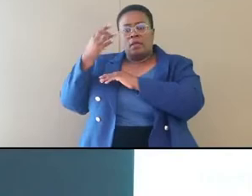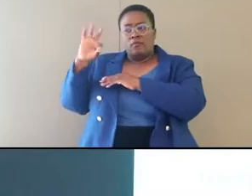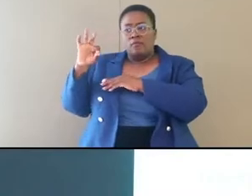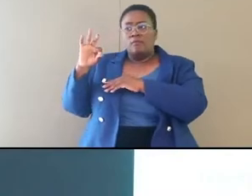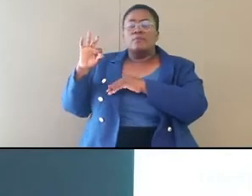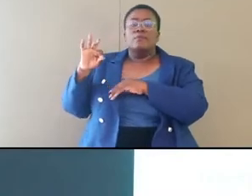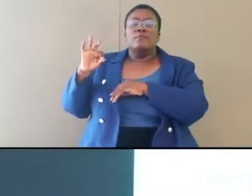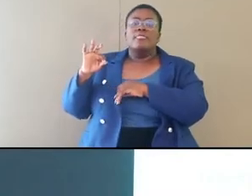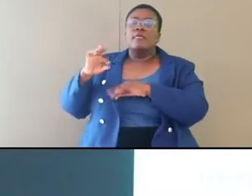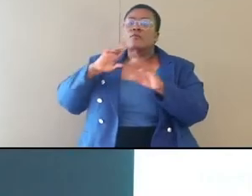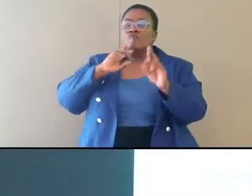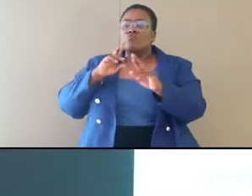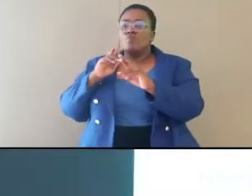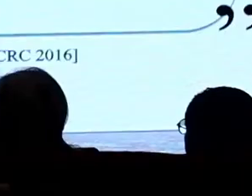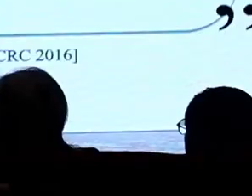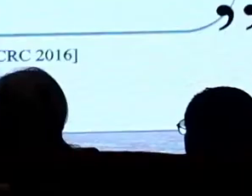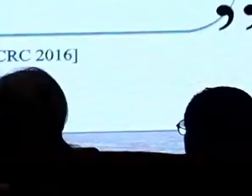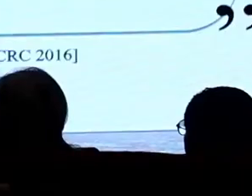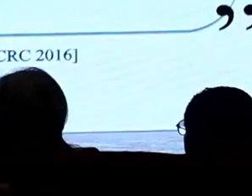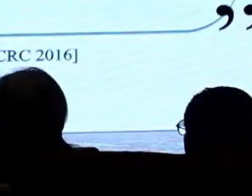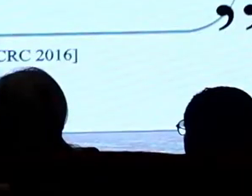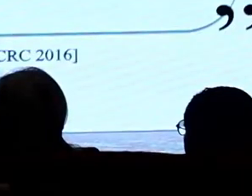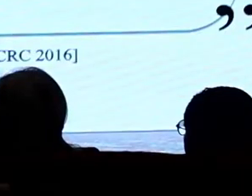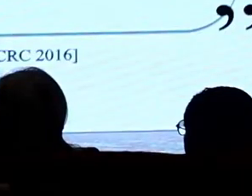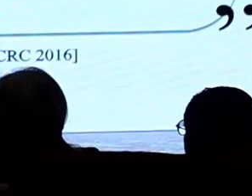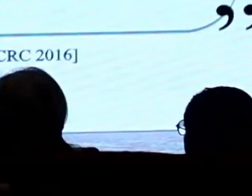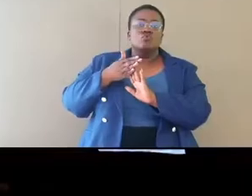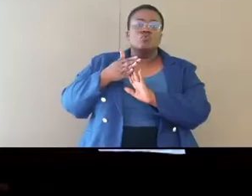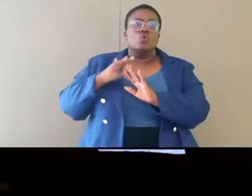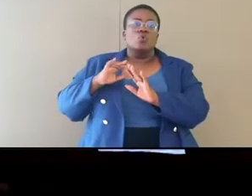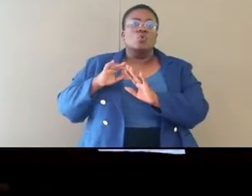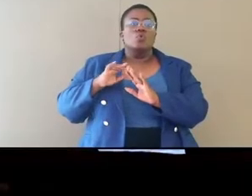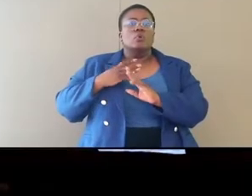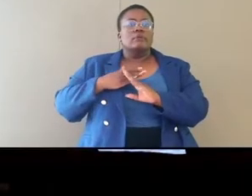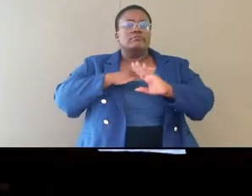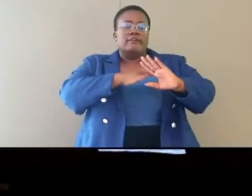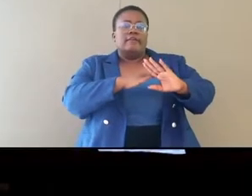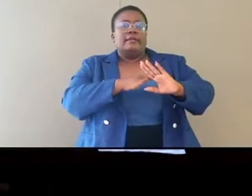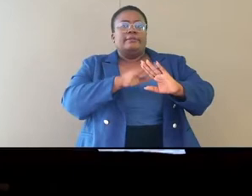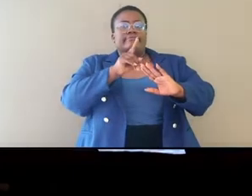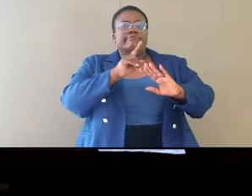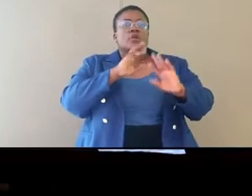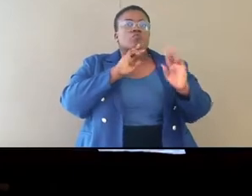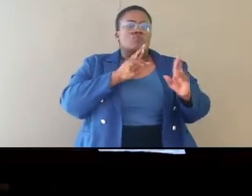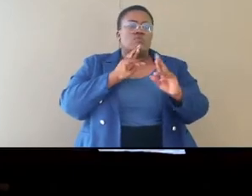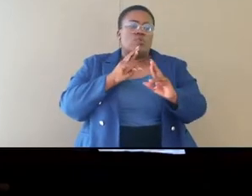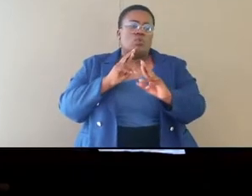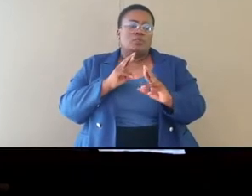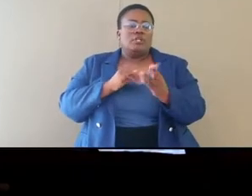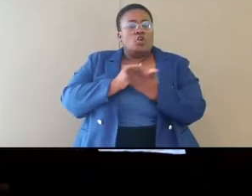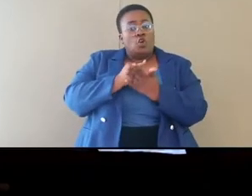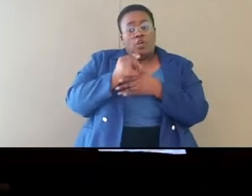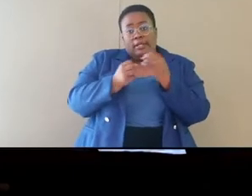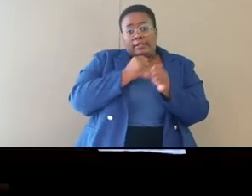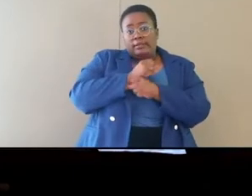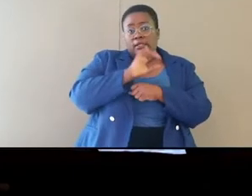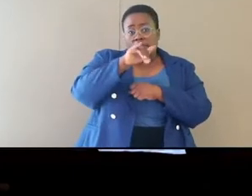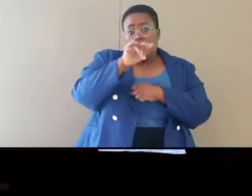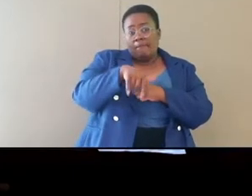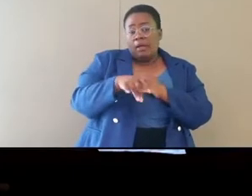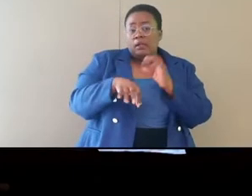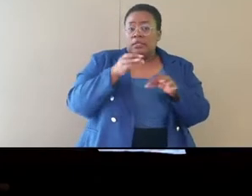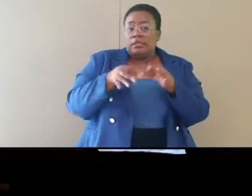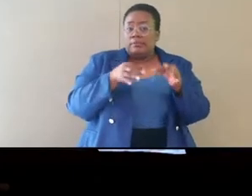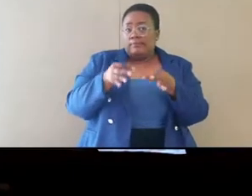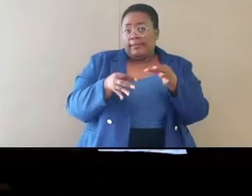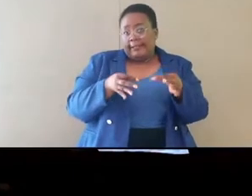UN Committee now and is going to have to go and defend that report in early next year. They're going to have to explain the rise in child poverty and the